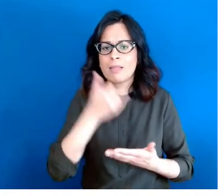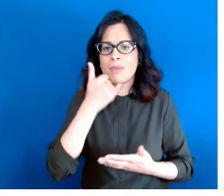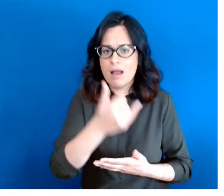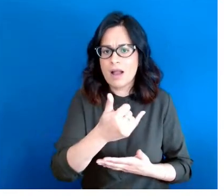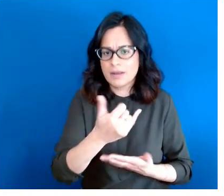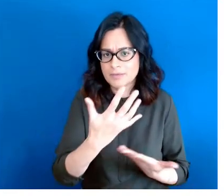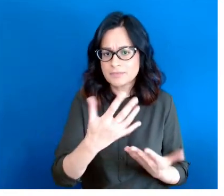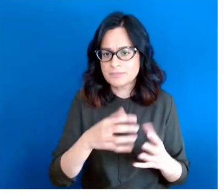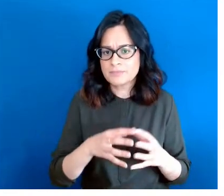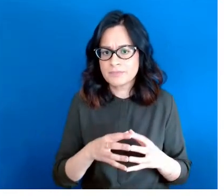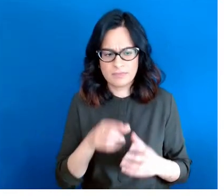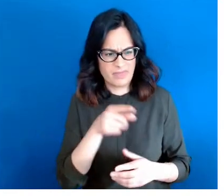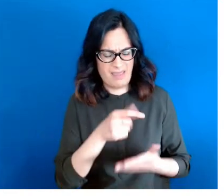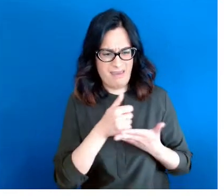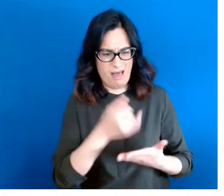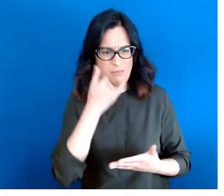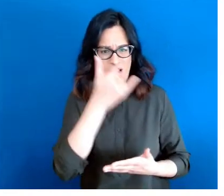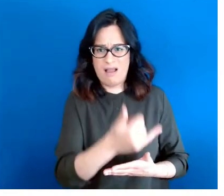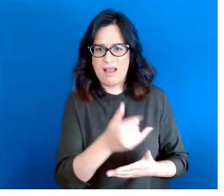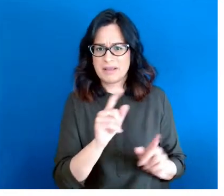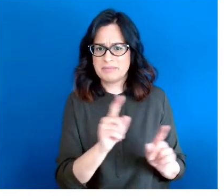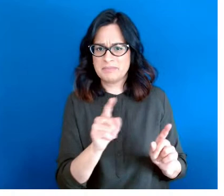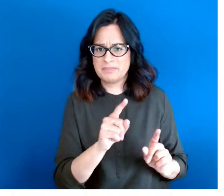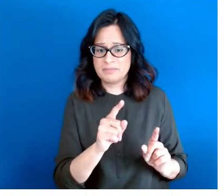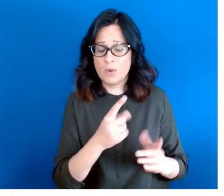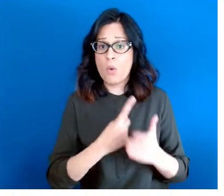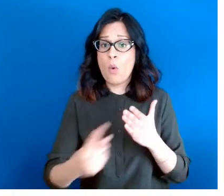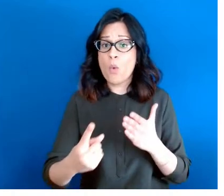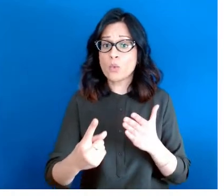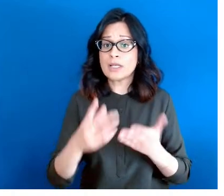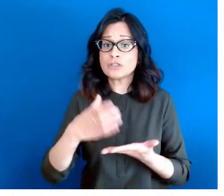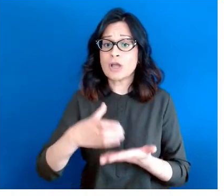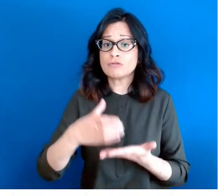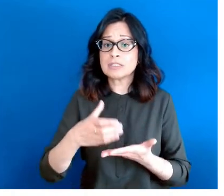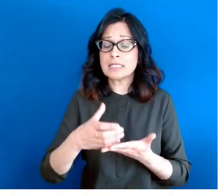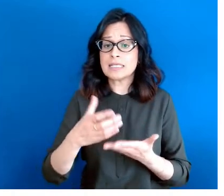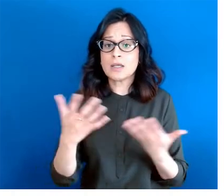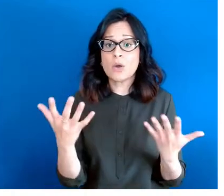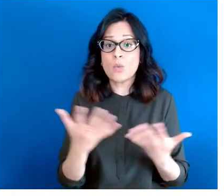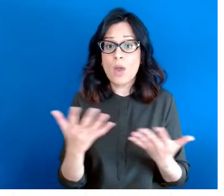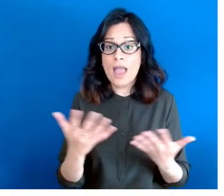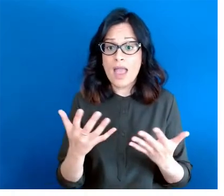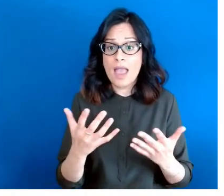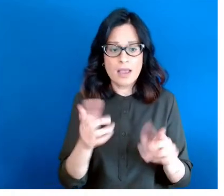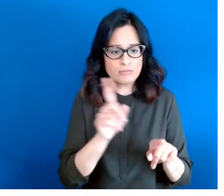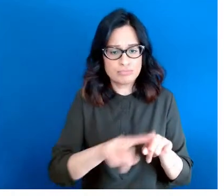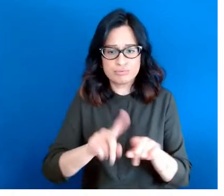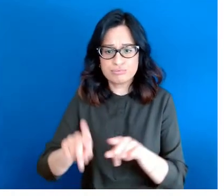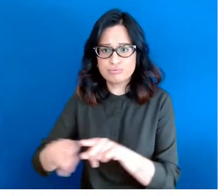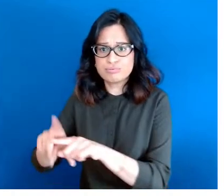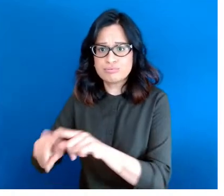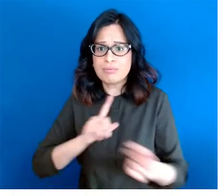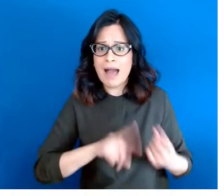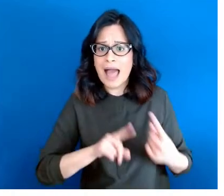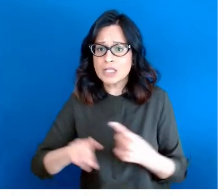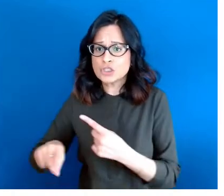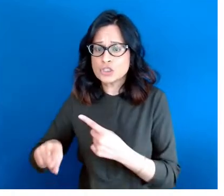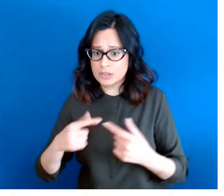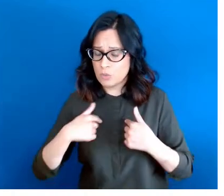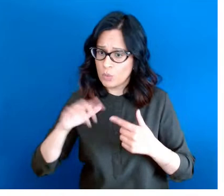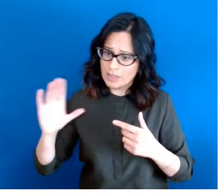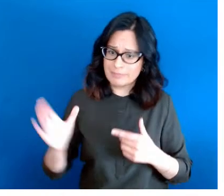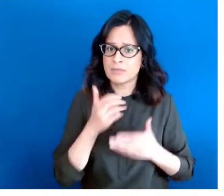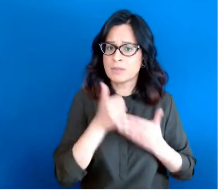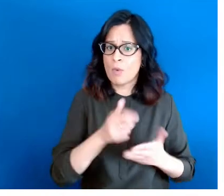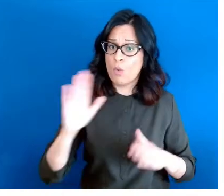and it's the only charitable support service in the UK that offers supports on all aspects of allergic disease. And to date, we